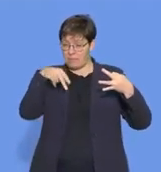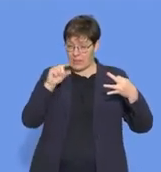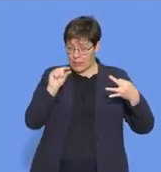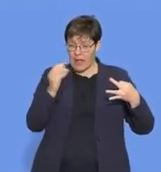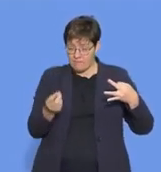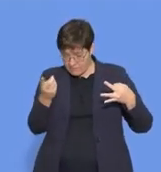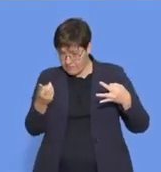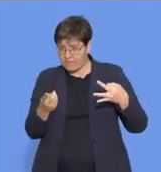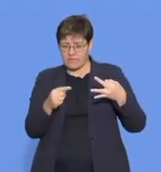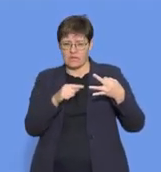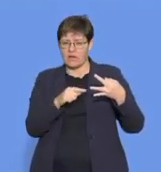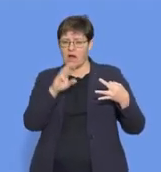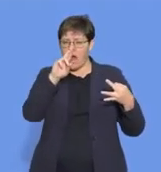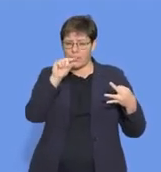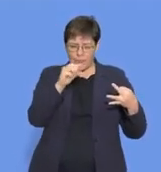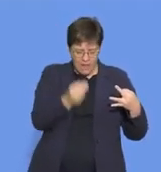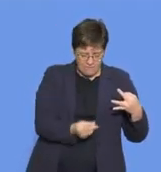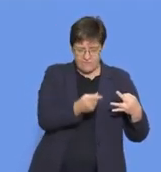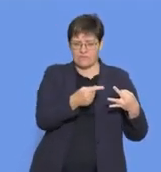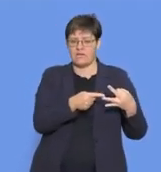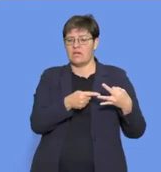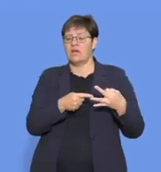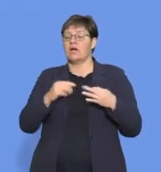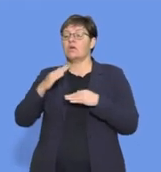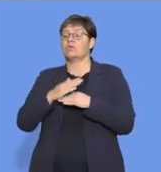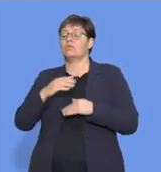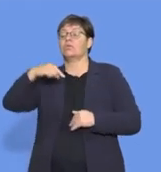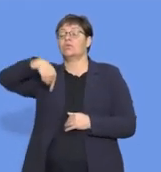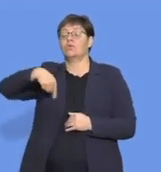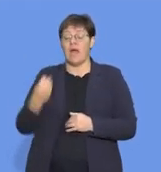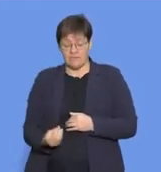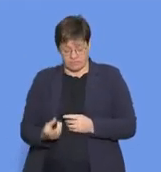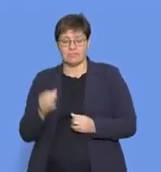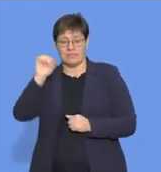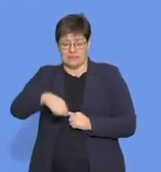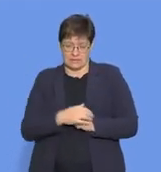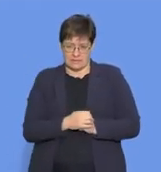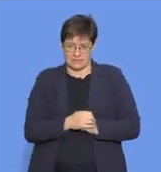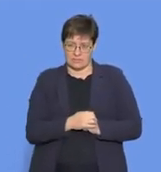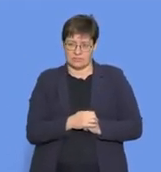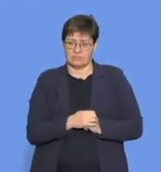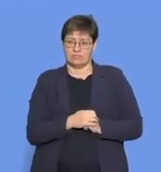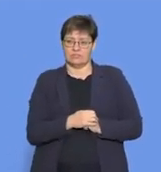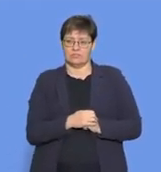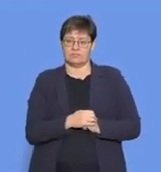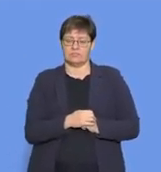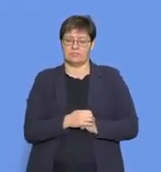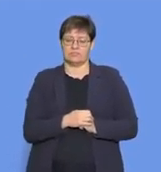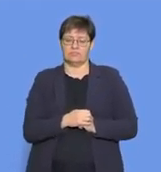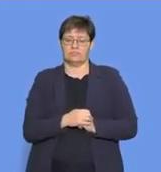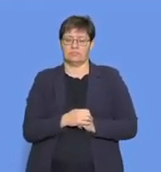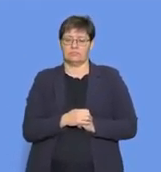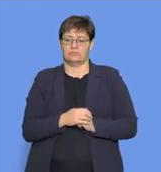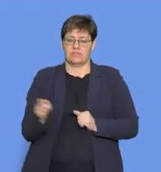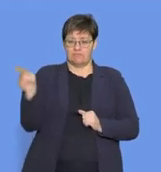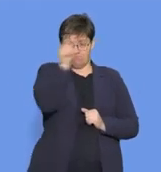little p? Yes, we do. Do we have little r? Yes, we do. And we've got the side q. So we've got PR and we have